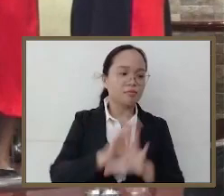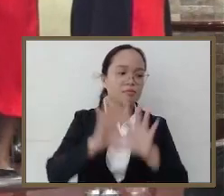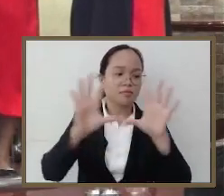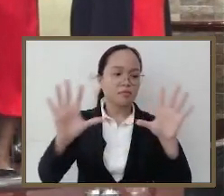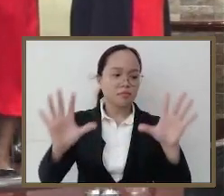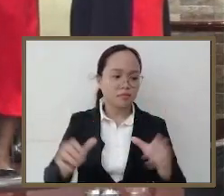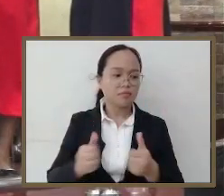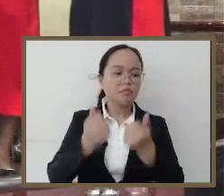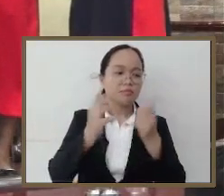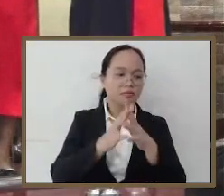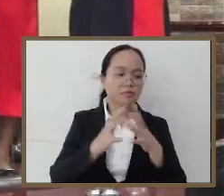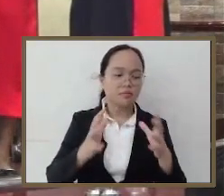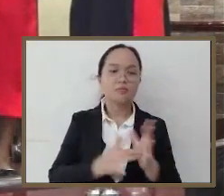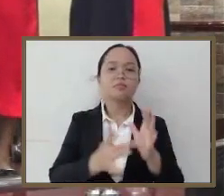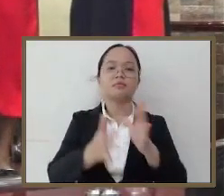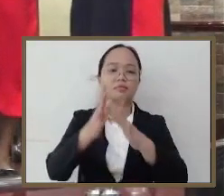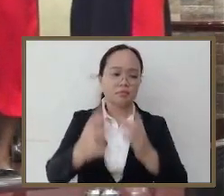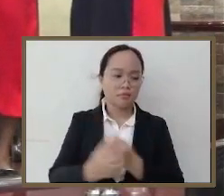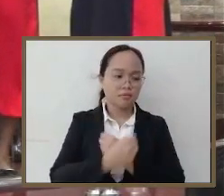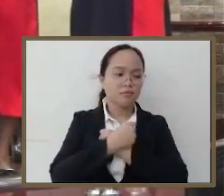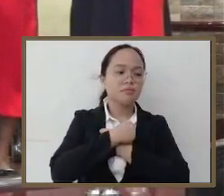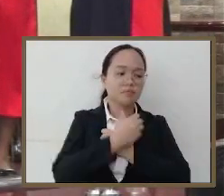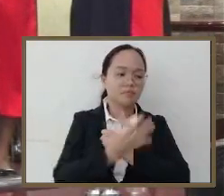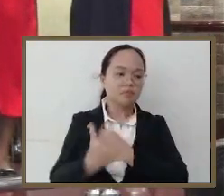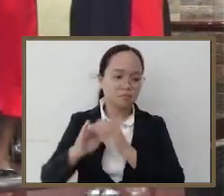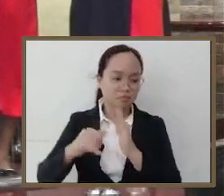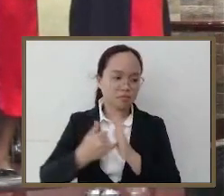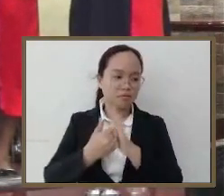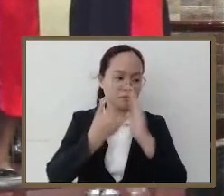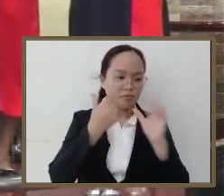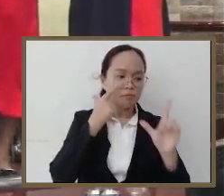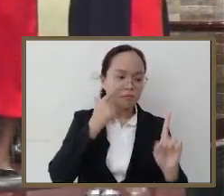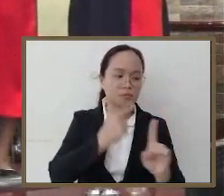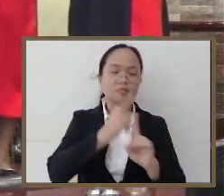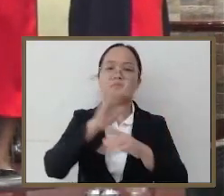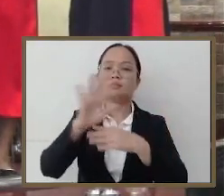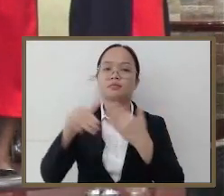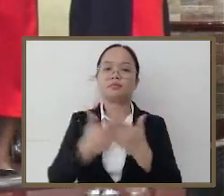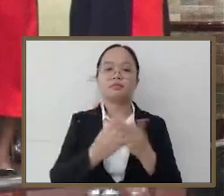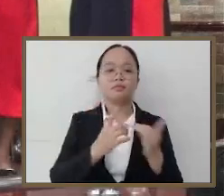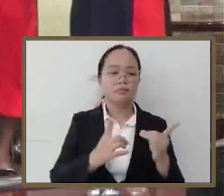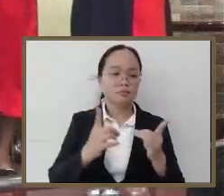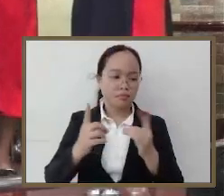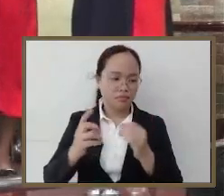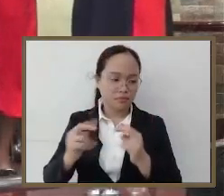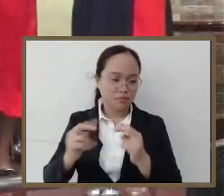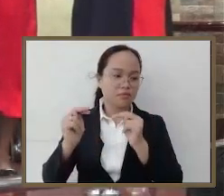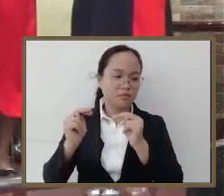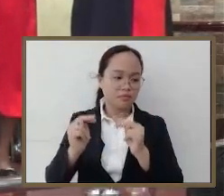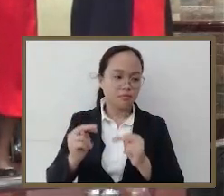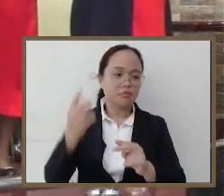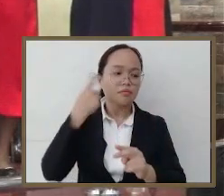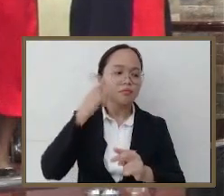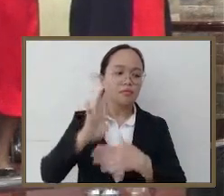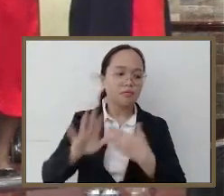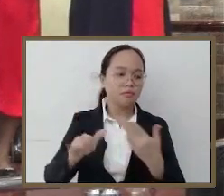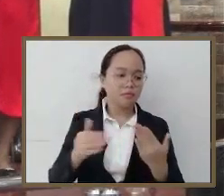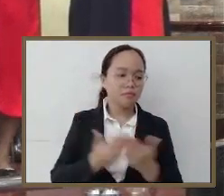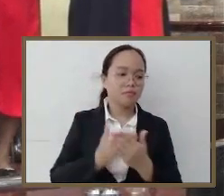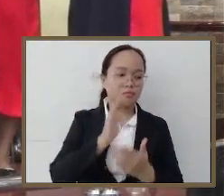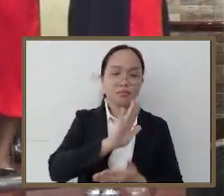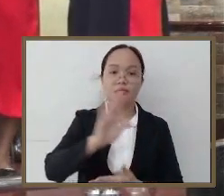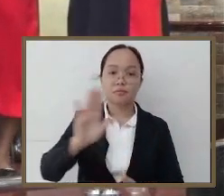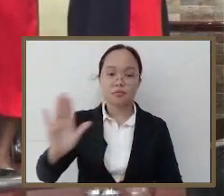how much he loves you just good at all his done for all